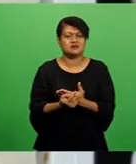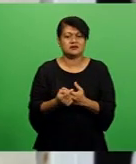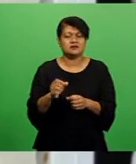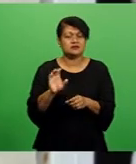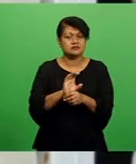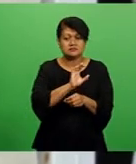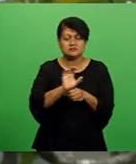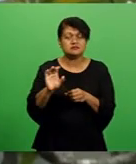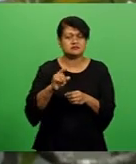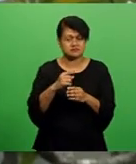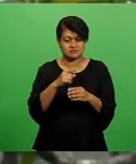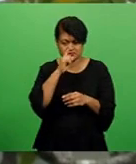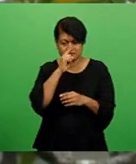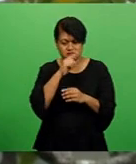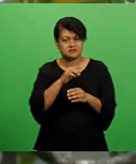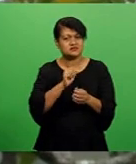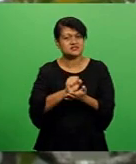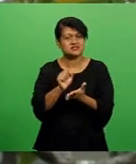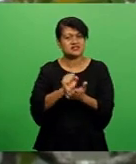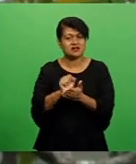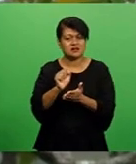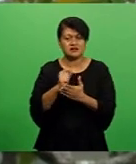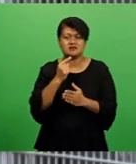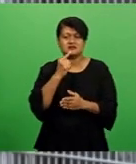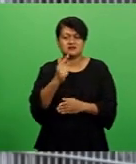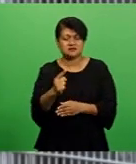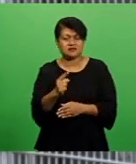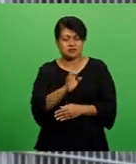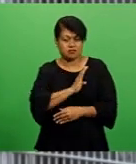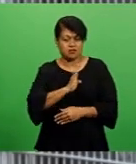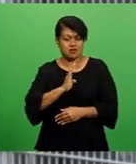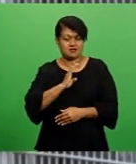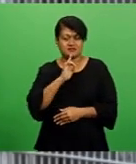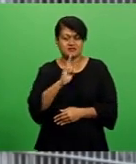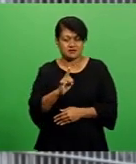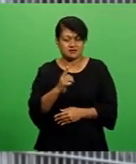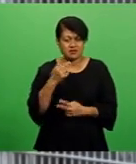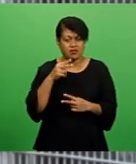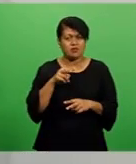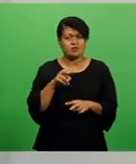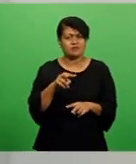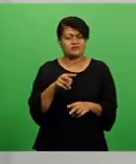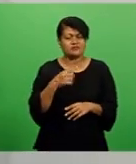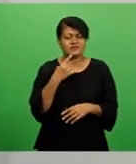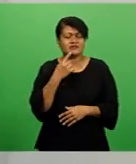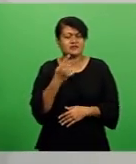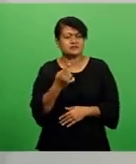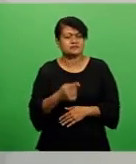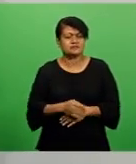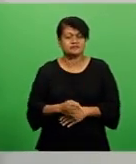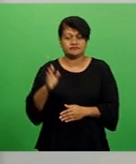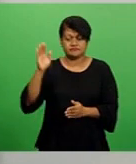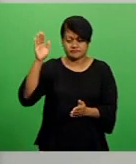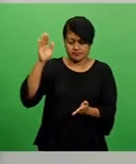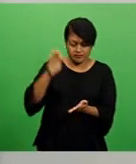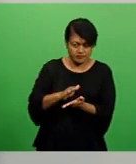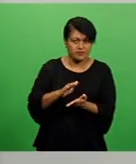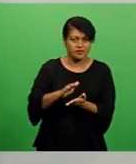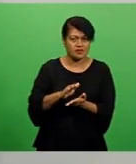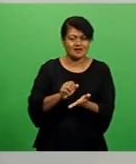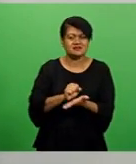Agents Licensing Board says the once lucrative sector is taking a hit. There is a drop in the sales of